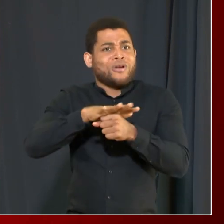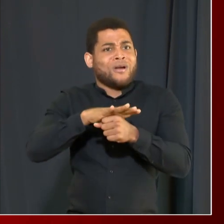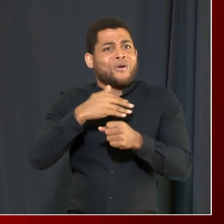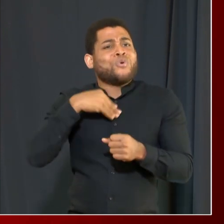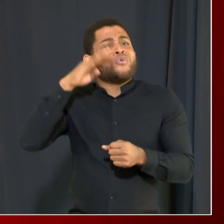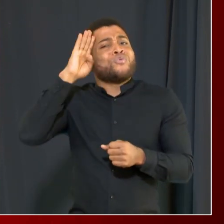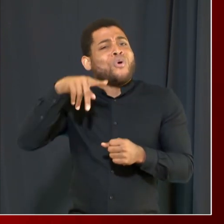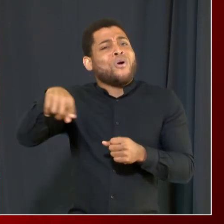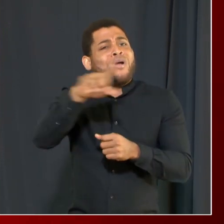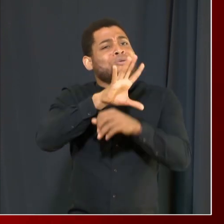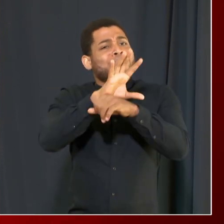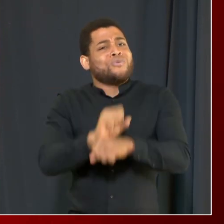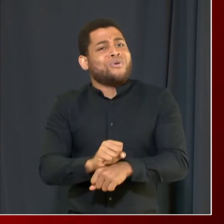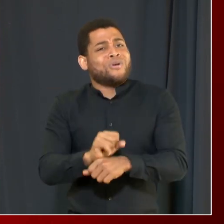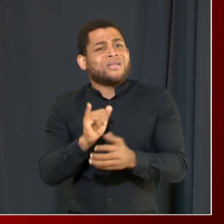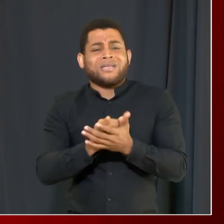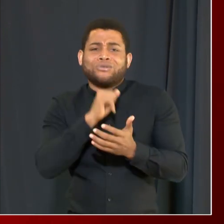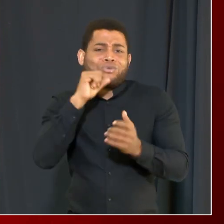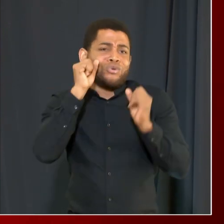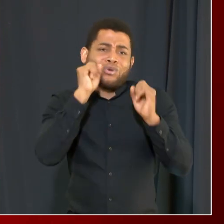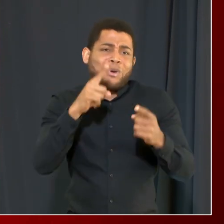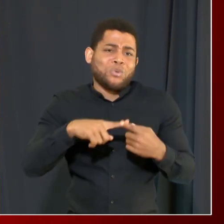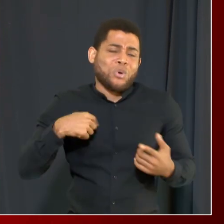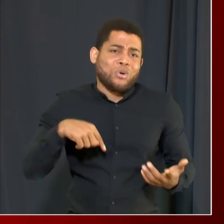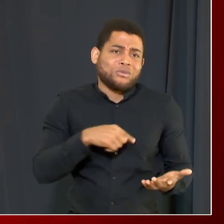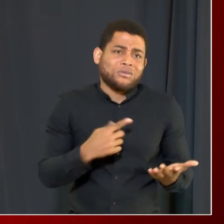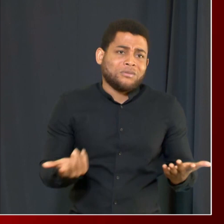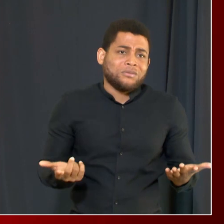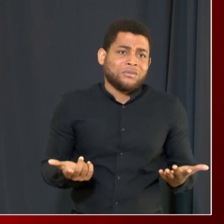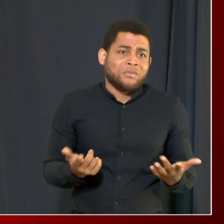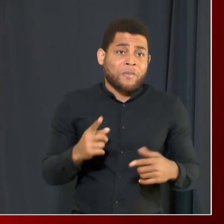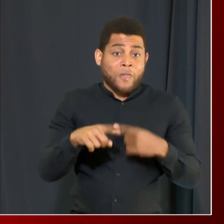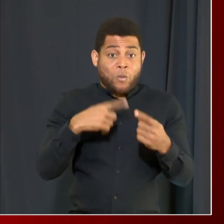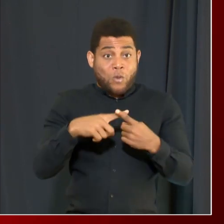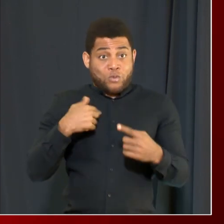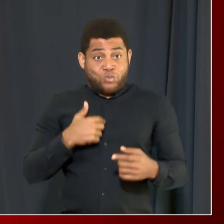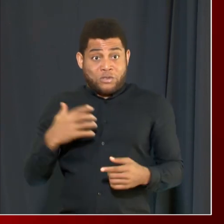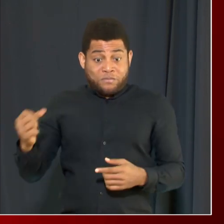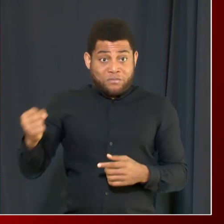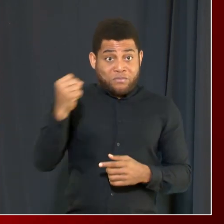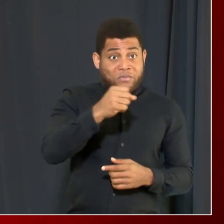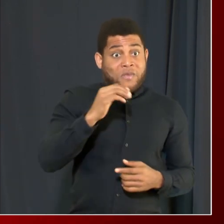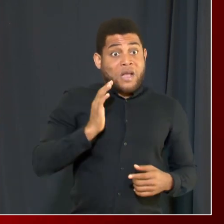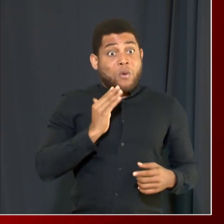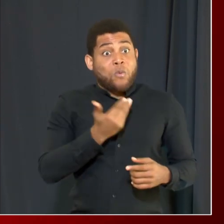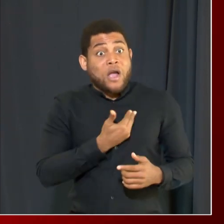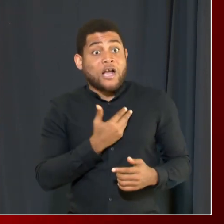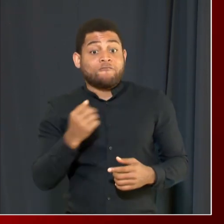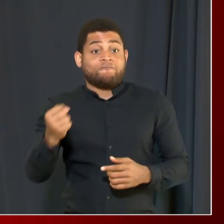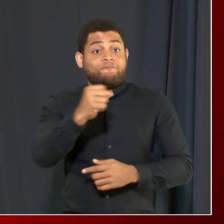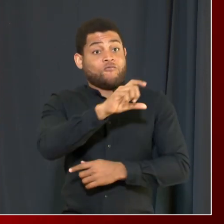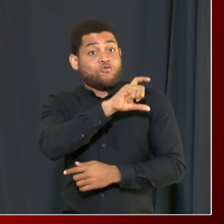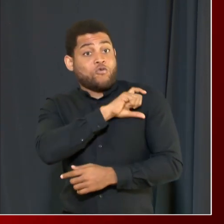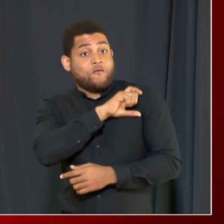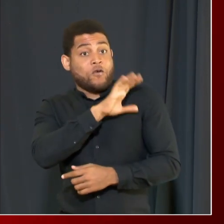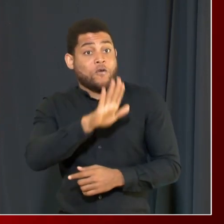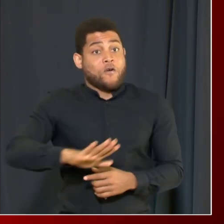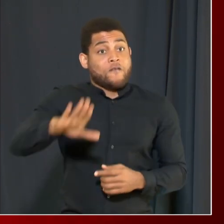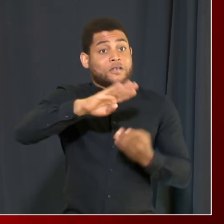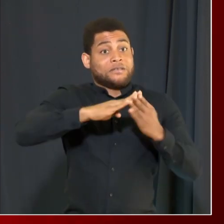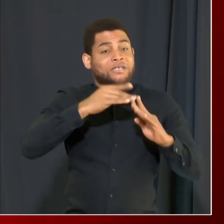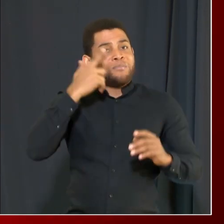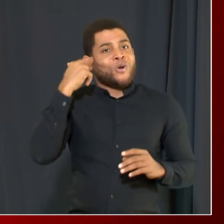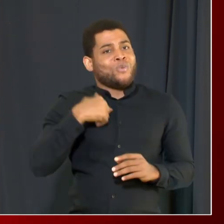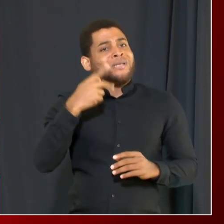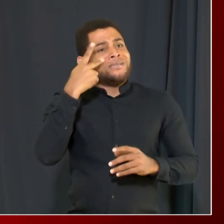Those are not surprises to us. And so as we deploy our assets around the city, it's because we know what the trends are. When we're looking at